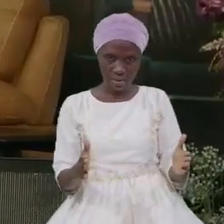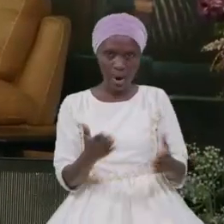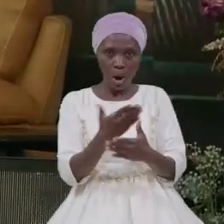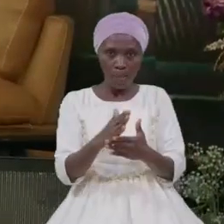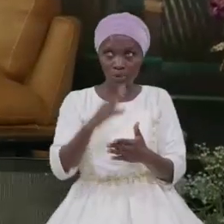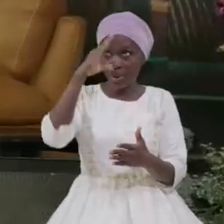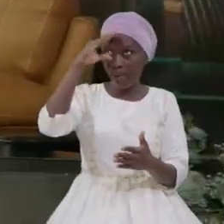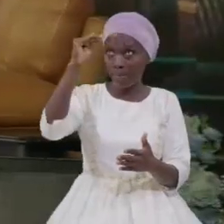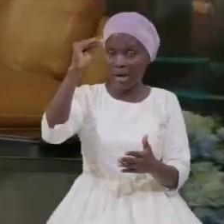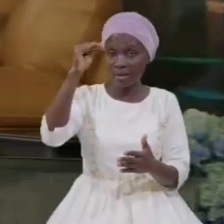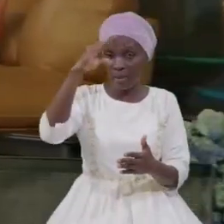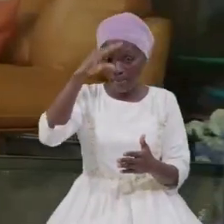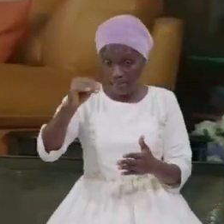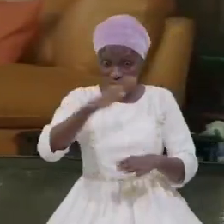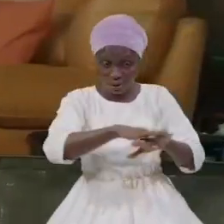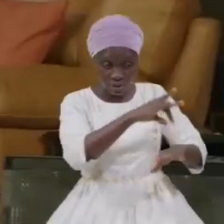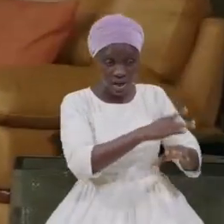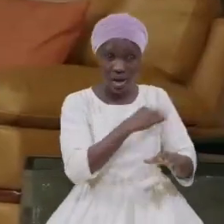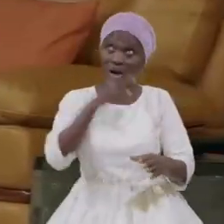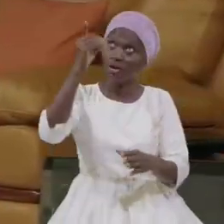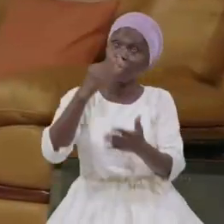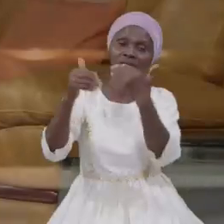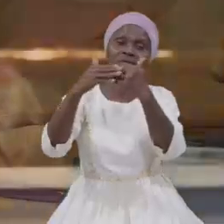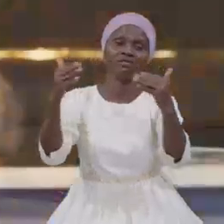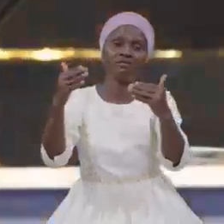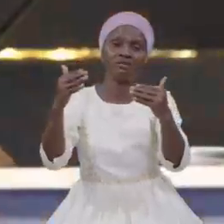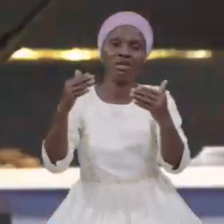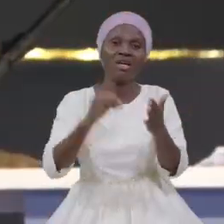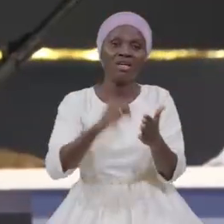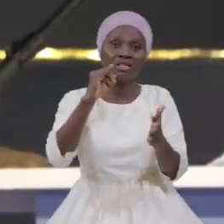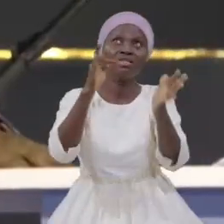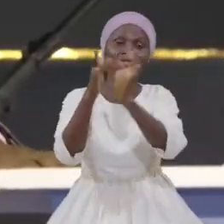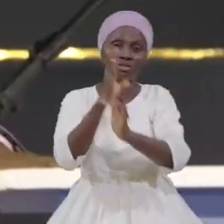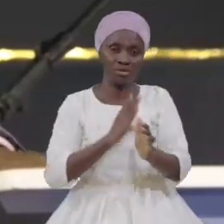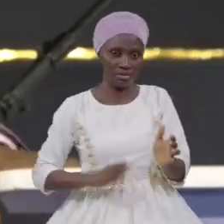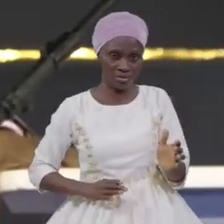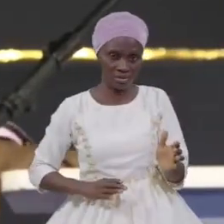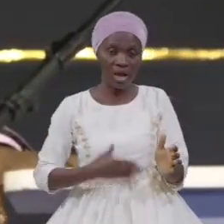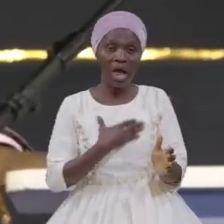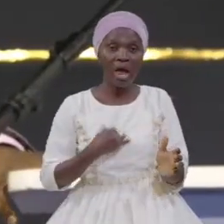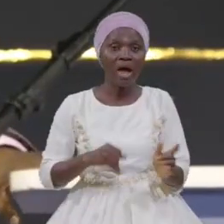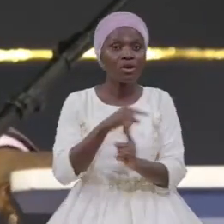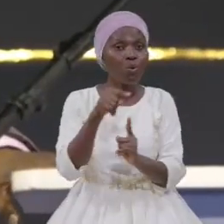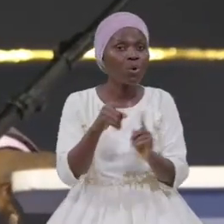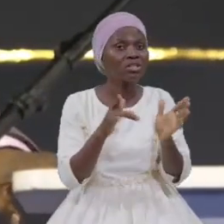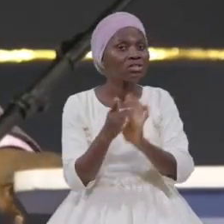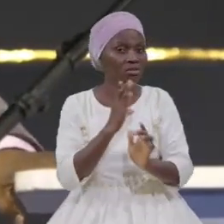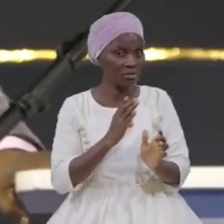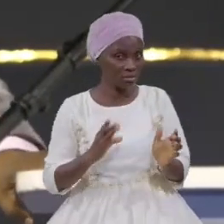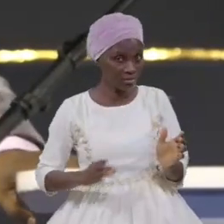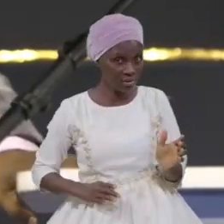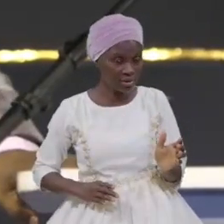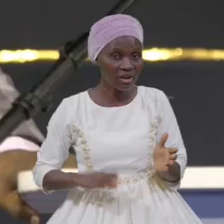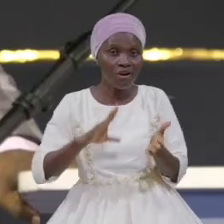in heaven, is Jesus Christ. And when Jesus Christ forgives